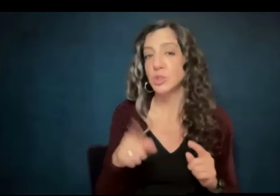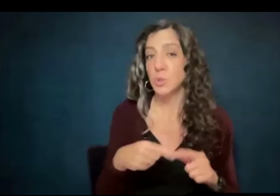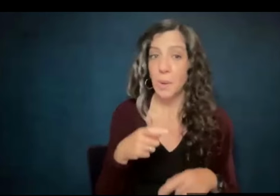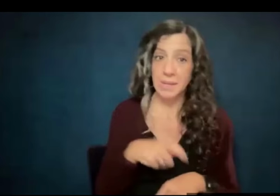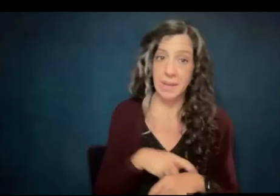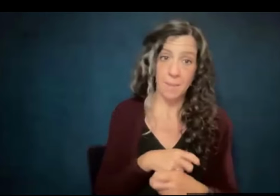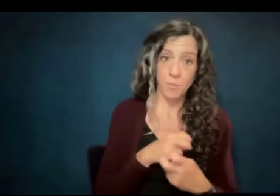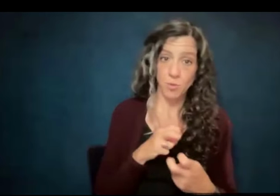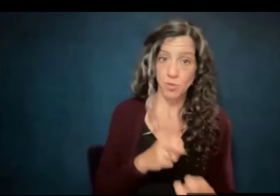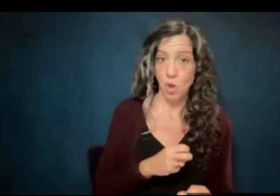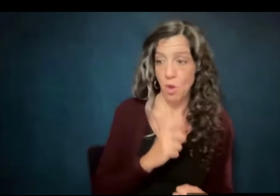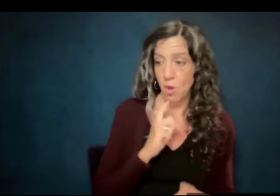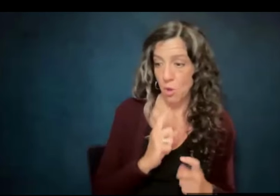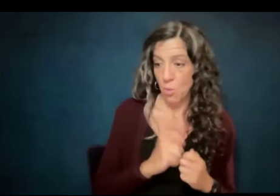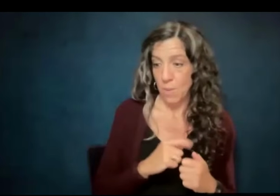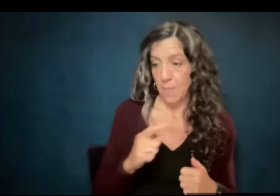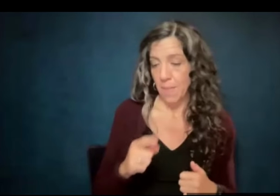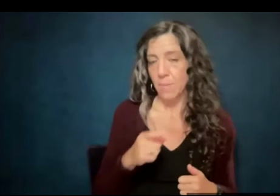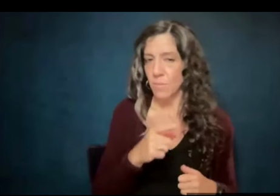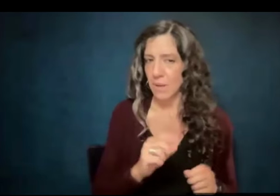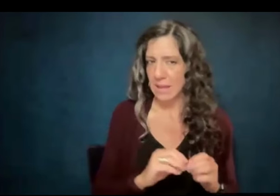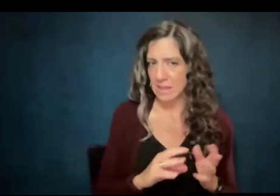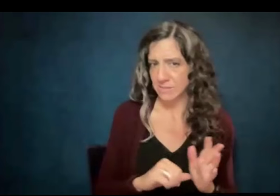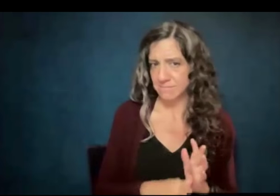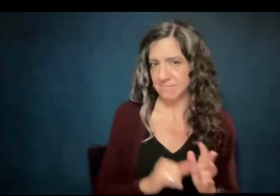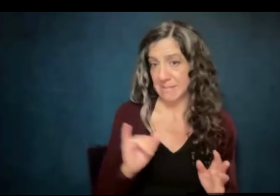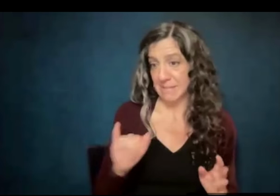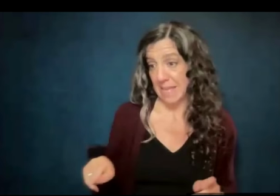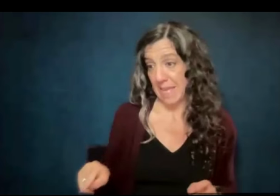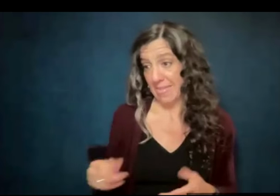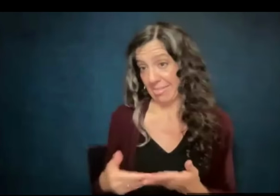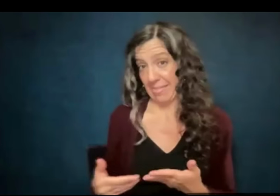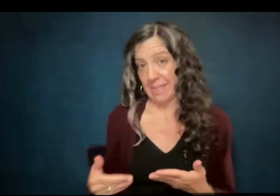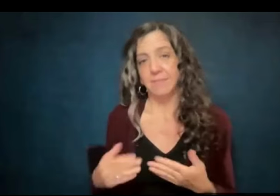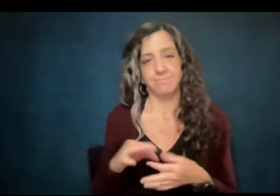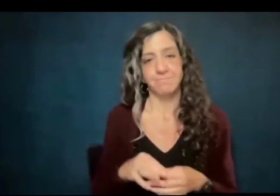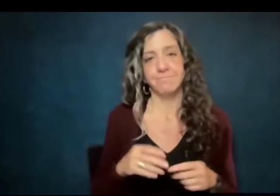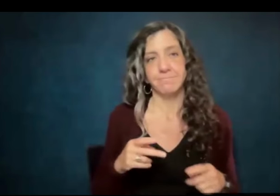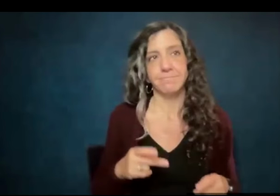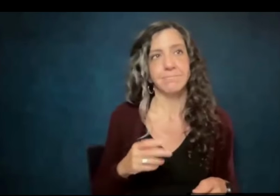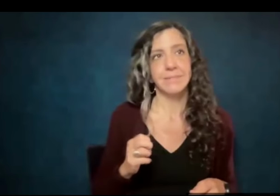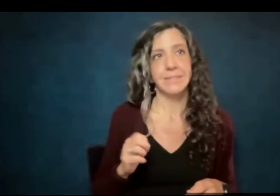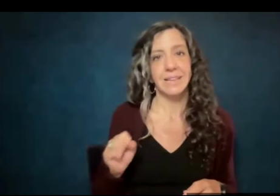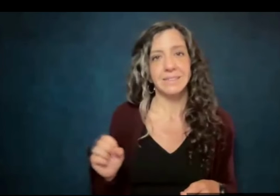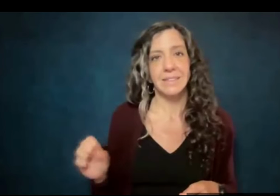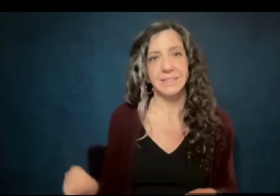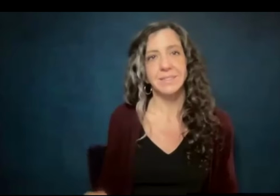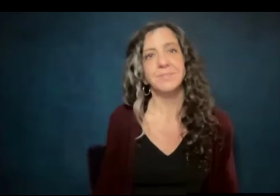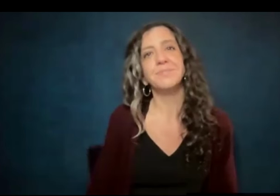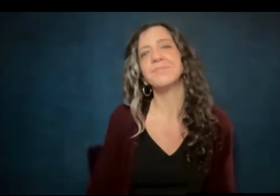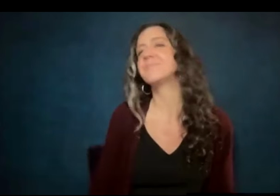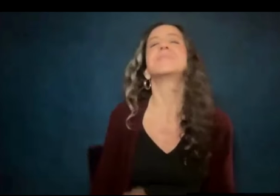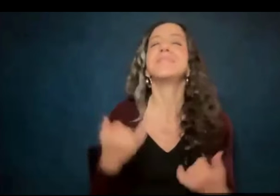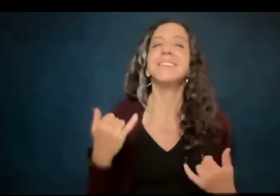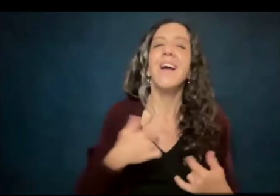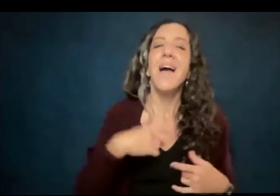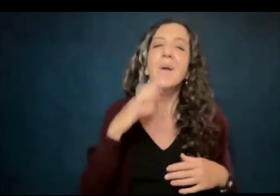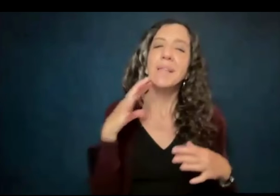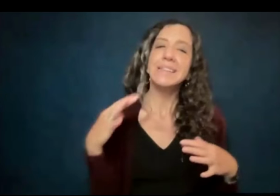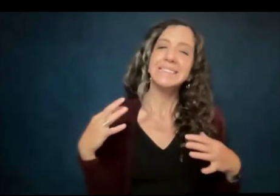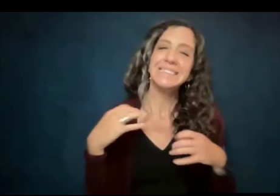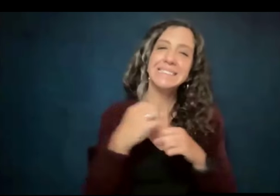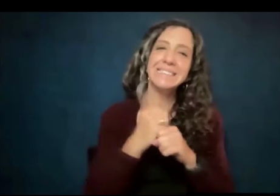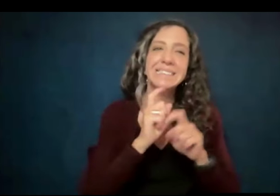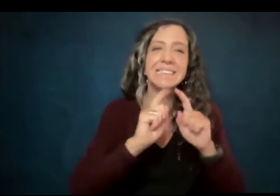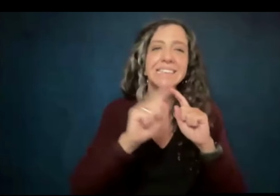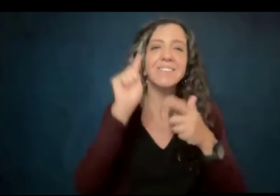you're clear that it's property essential to self-support. Okay. All right. I am going to do the summary of the